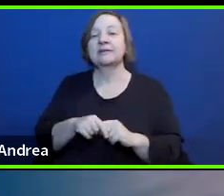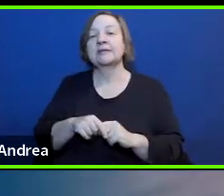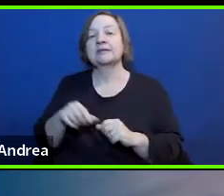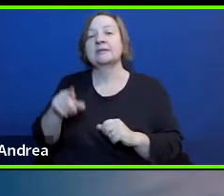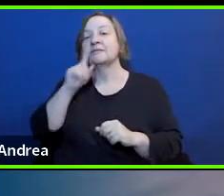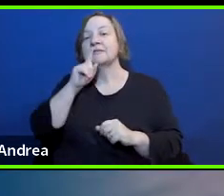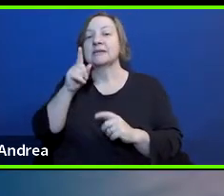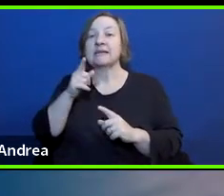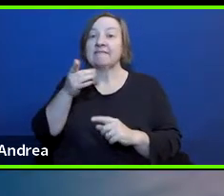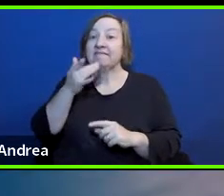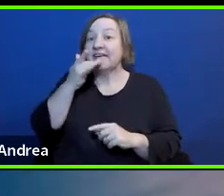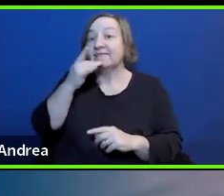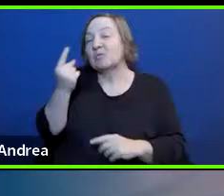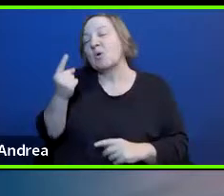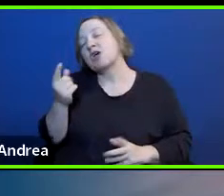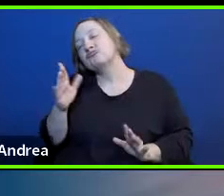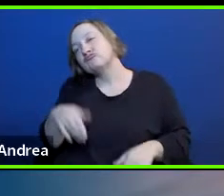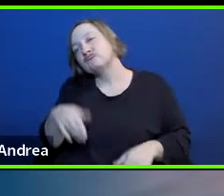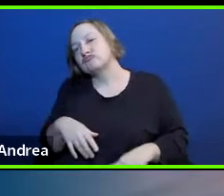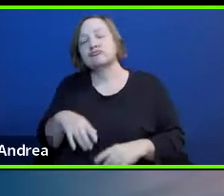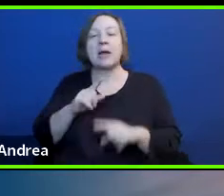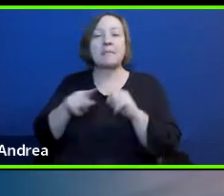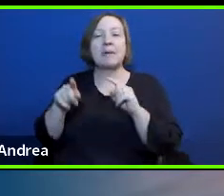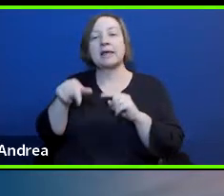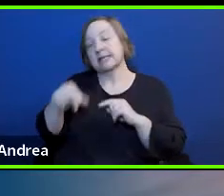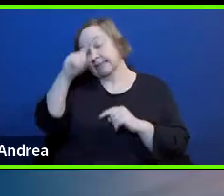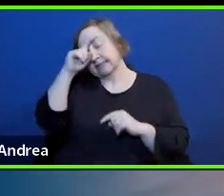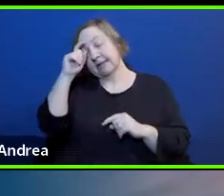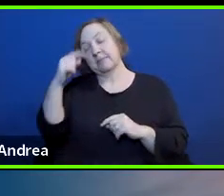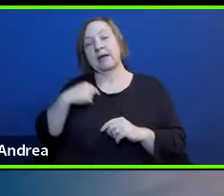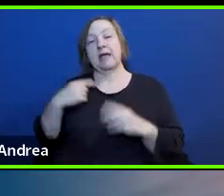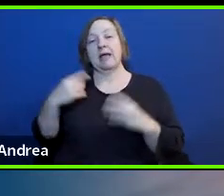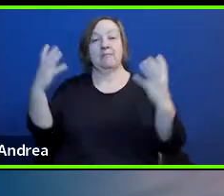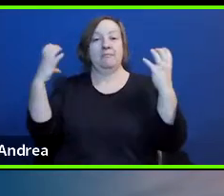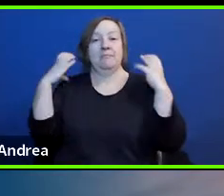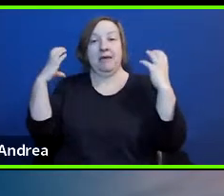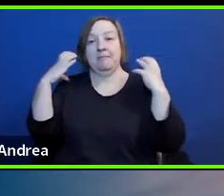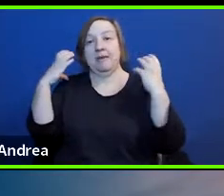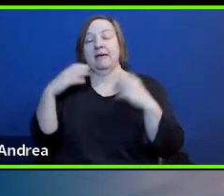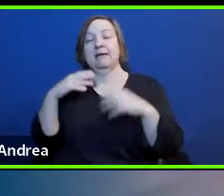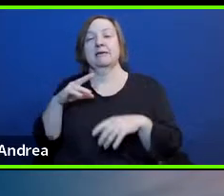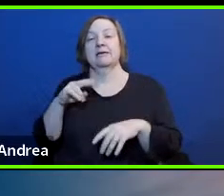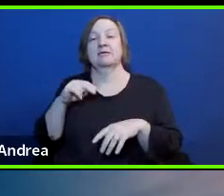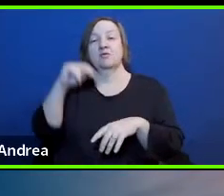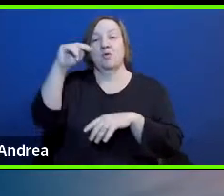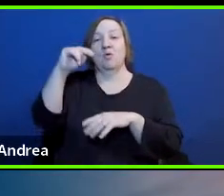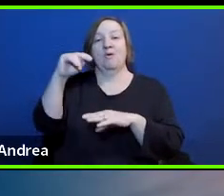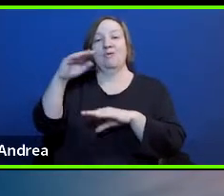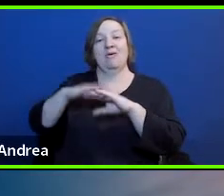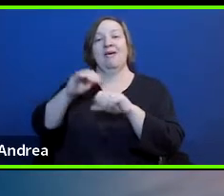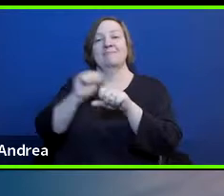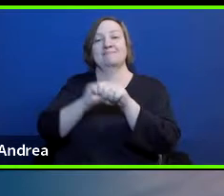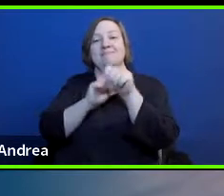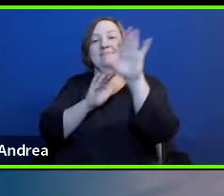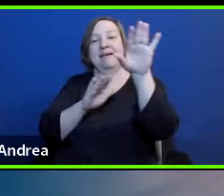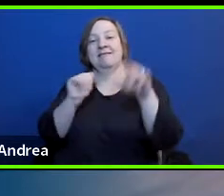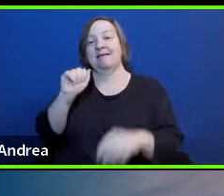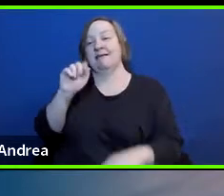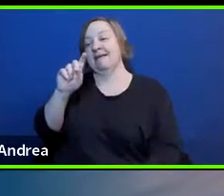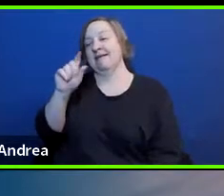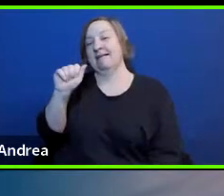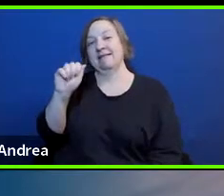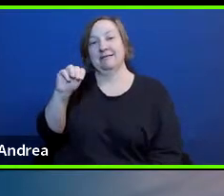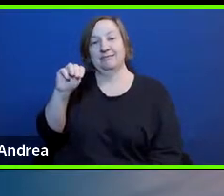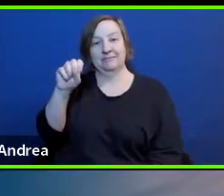have like a very favorite spot, but this summer I did some backpacking on the north side of Mount Adams, and it just feels really